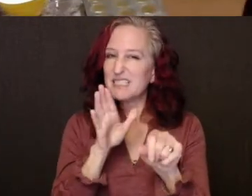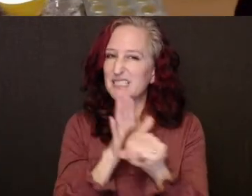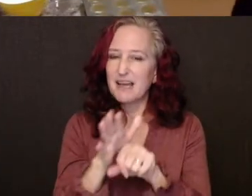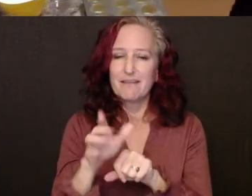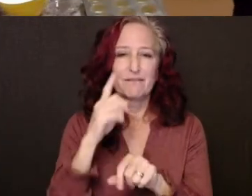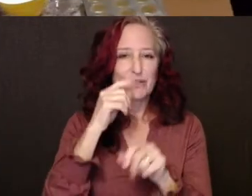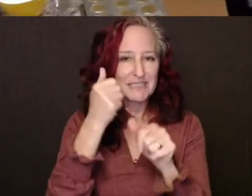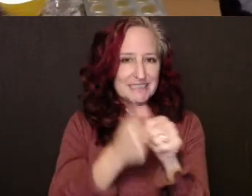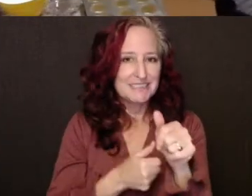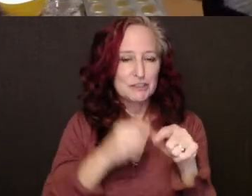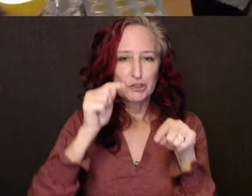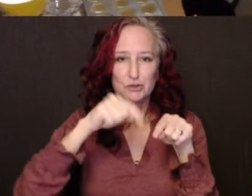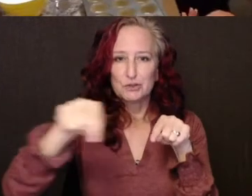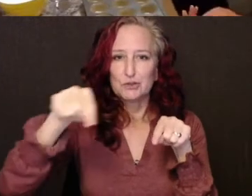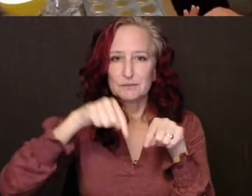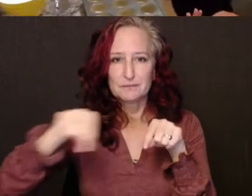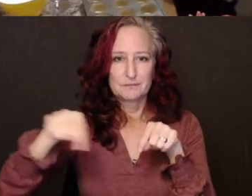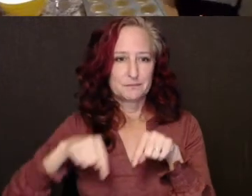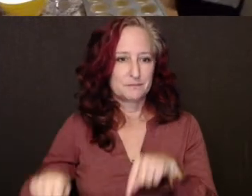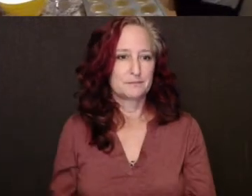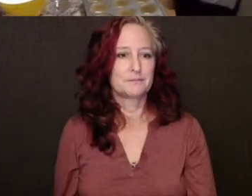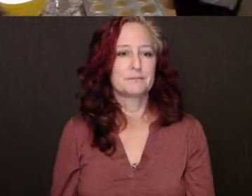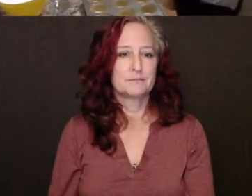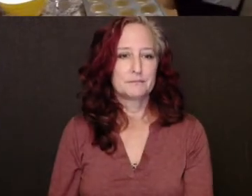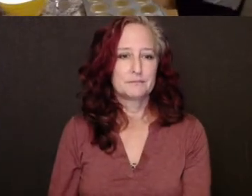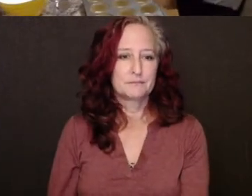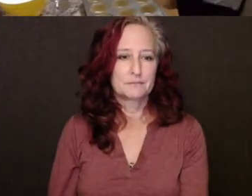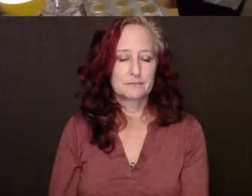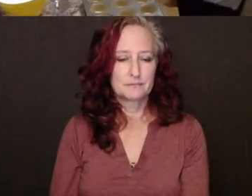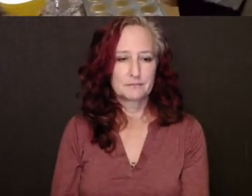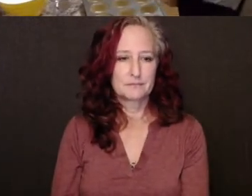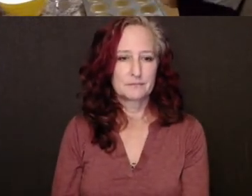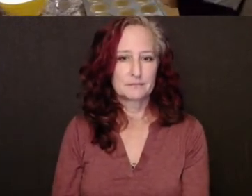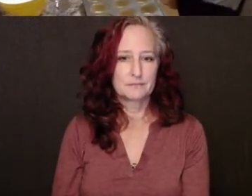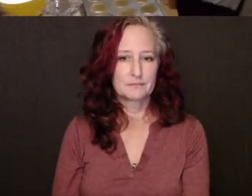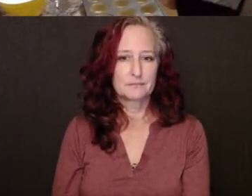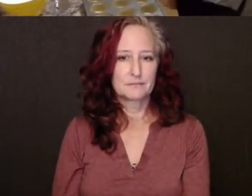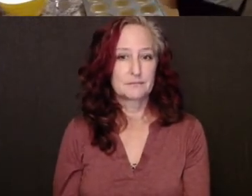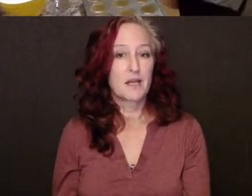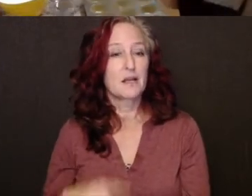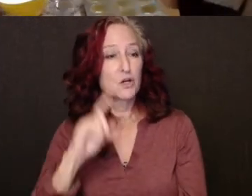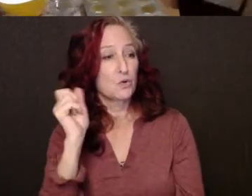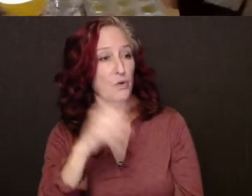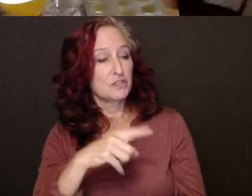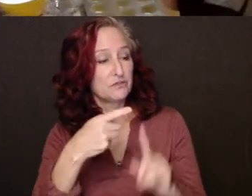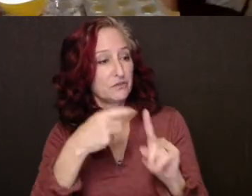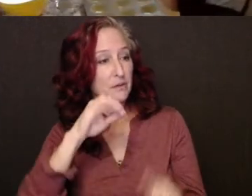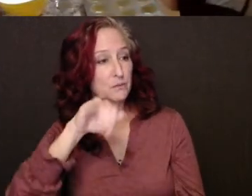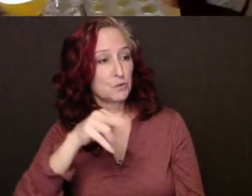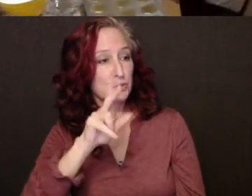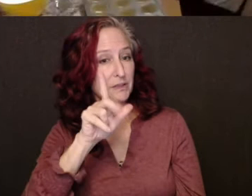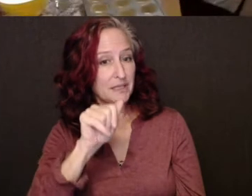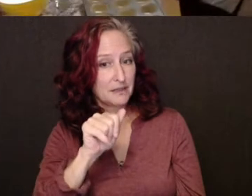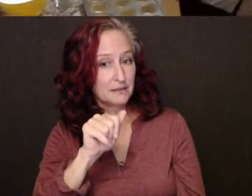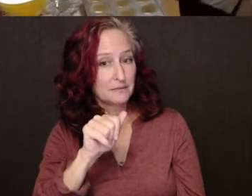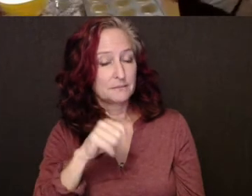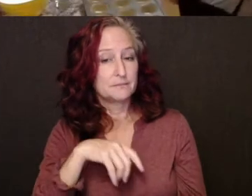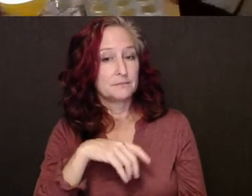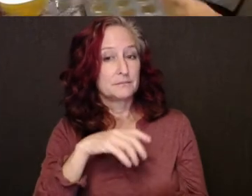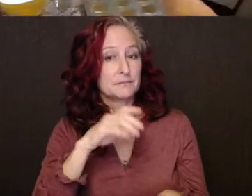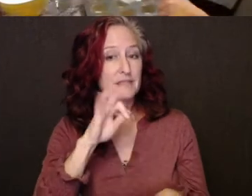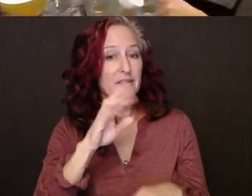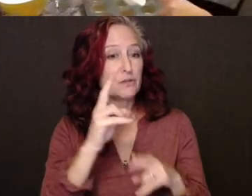make things more difficult. And so I use a measuring cup. And this is a 1/3 cup.